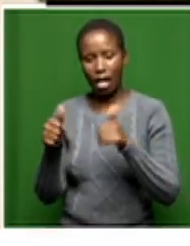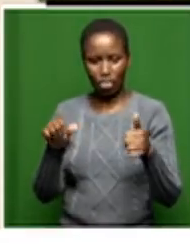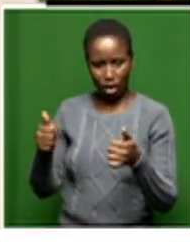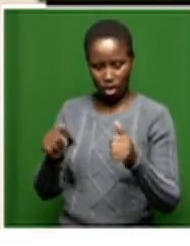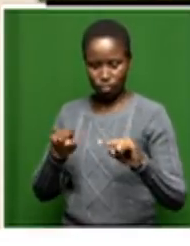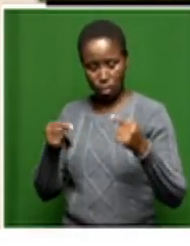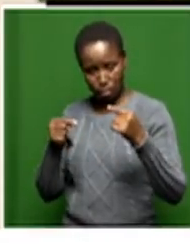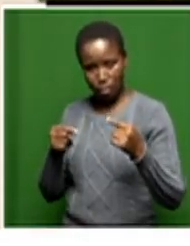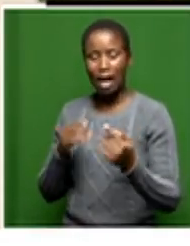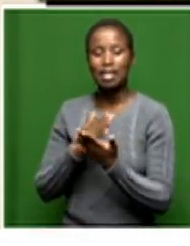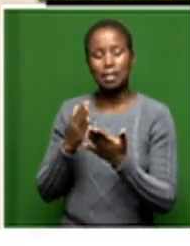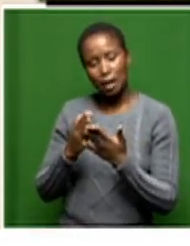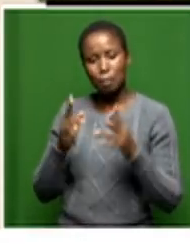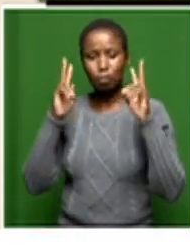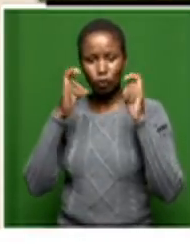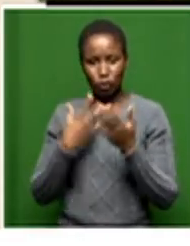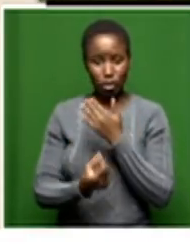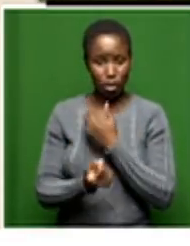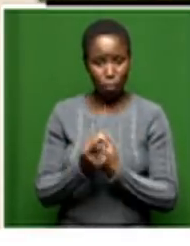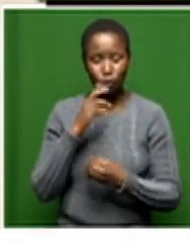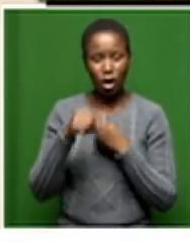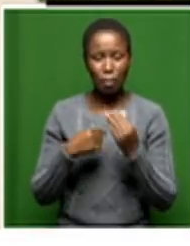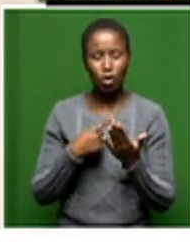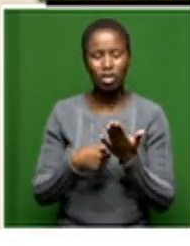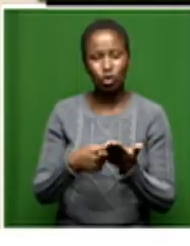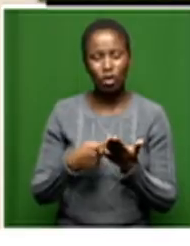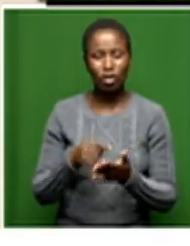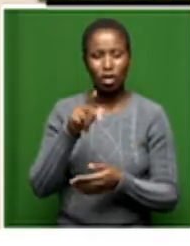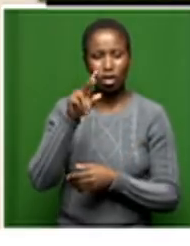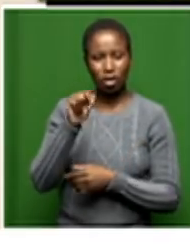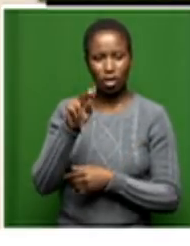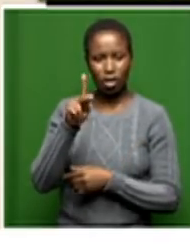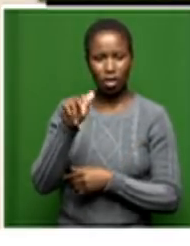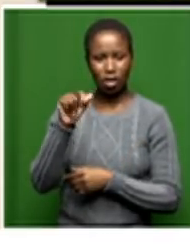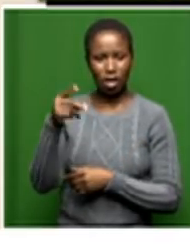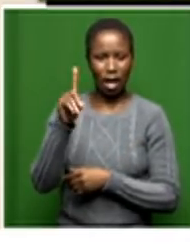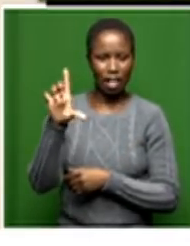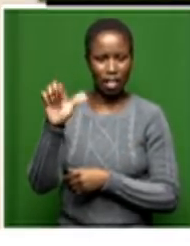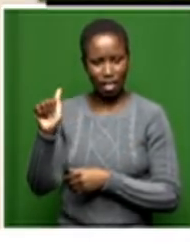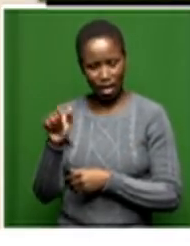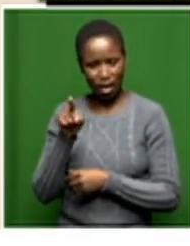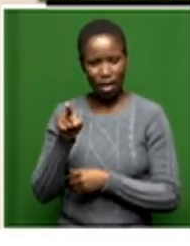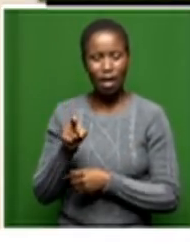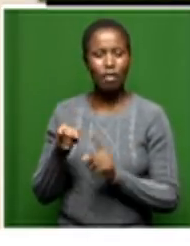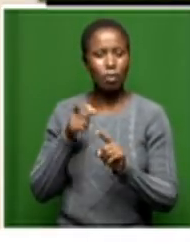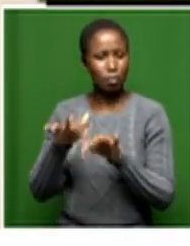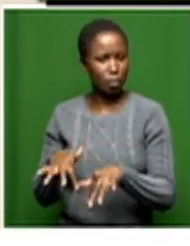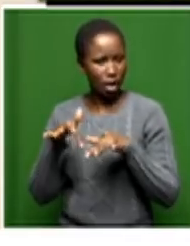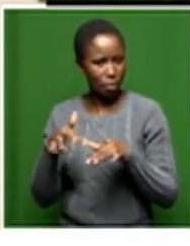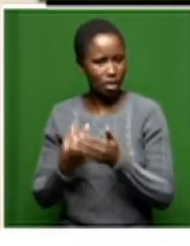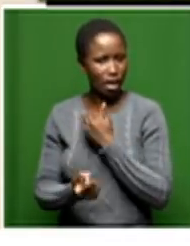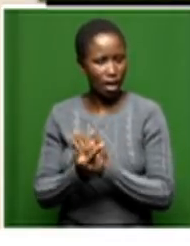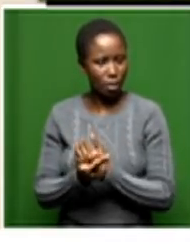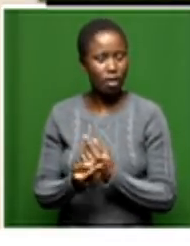issues that we raised sharply, even if you were to talk about the Nkandla Commission of Inquiry that we did in Parliament, the